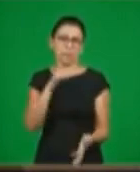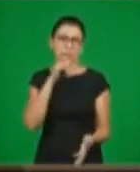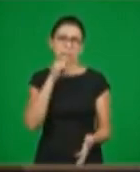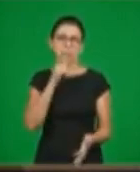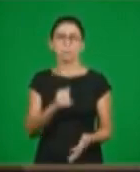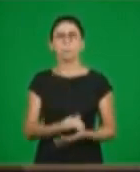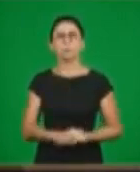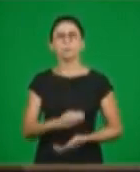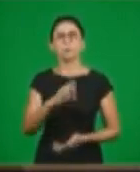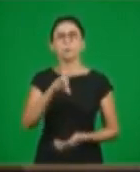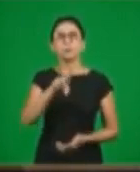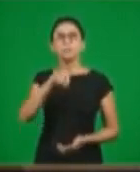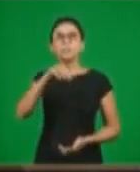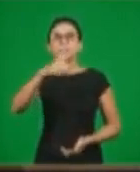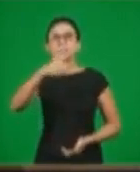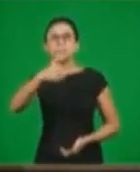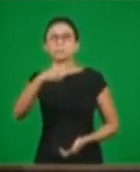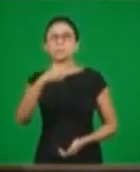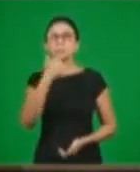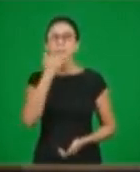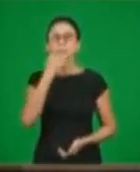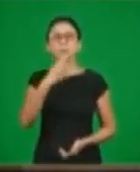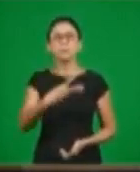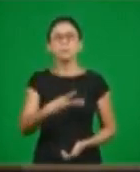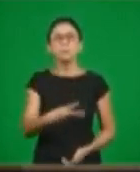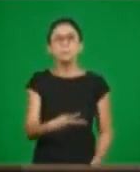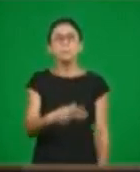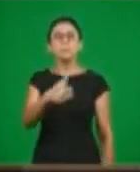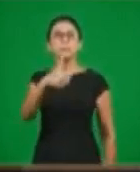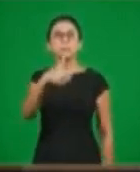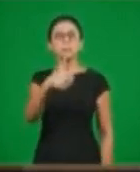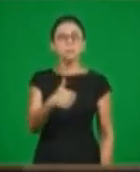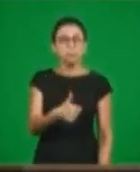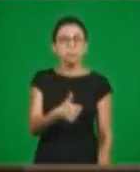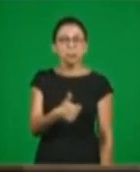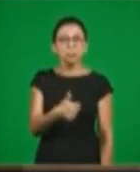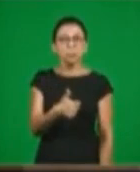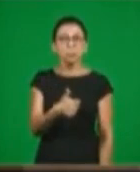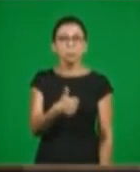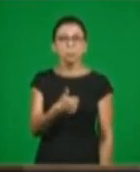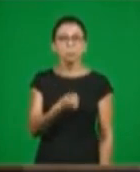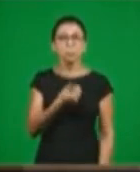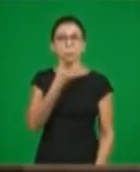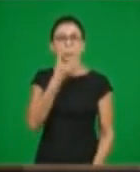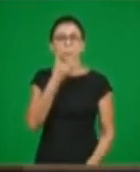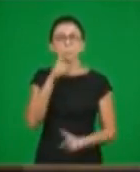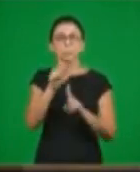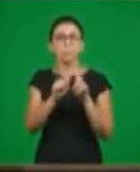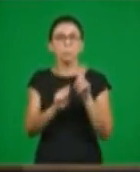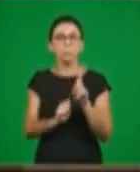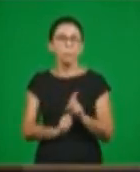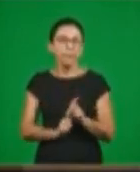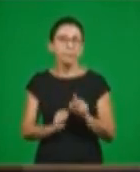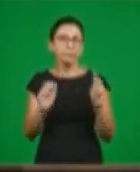prejudicating the people that come the last day of the year. Oh, they're gonna talk about Christmas or whatever.